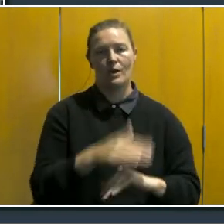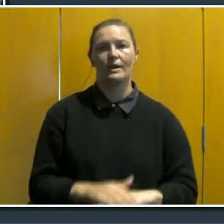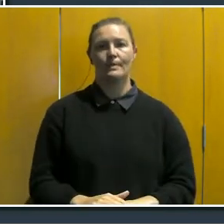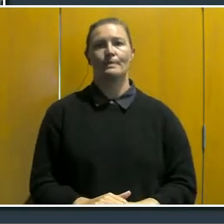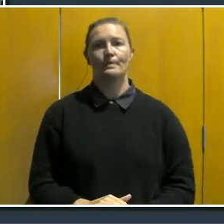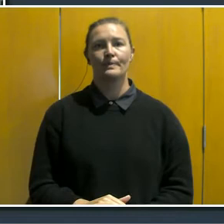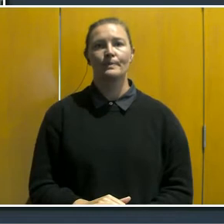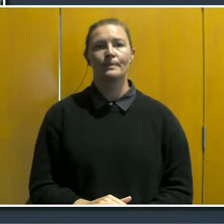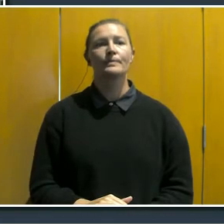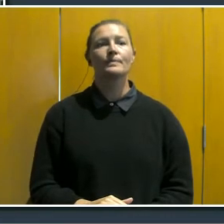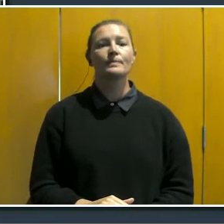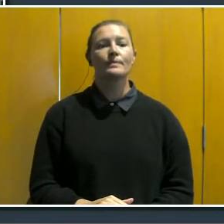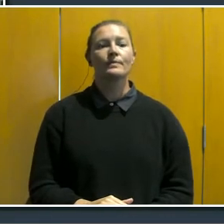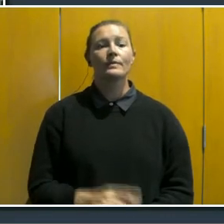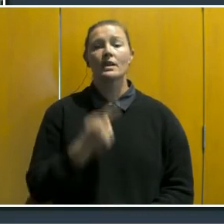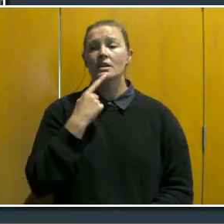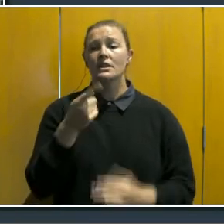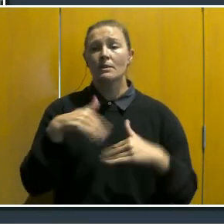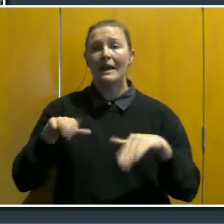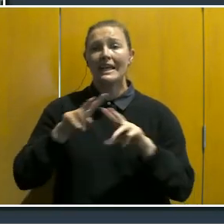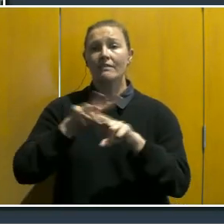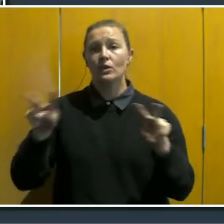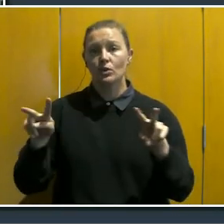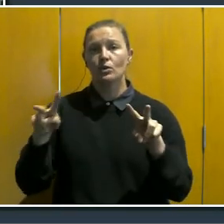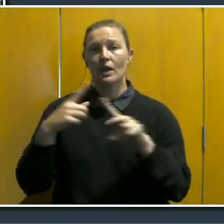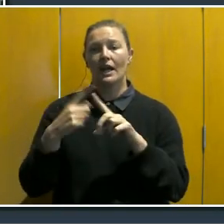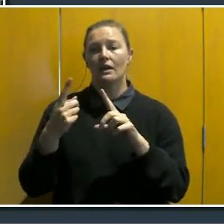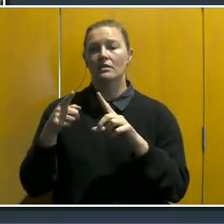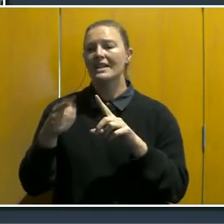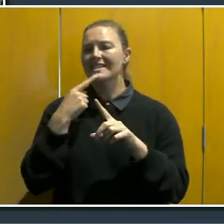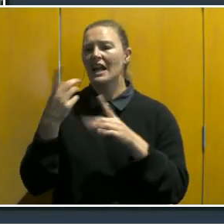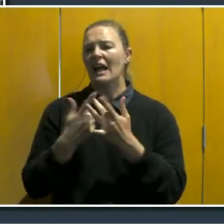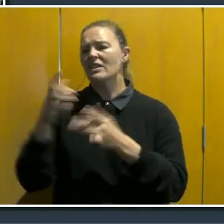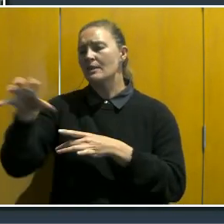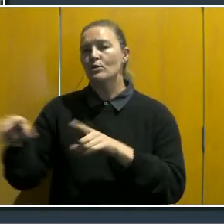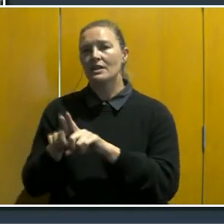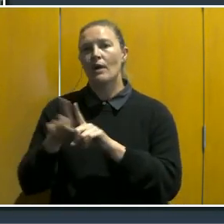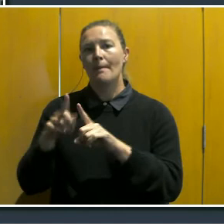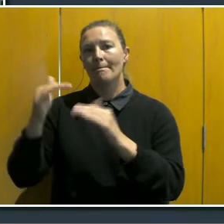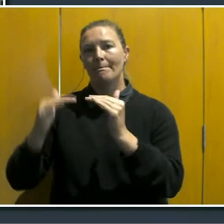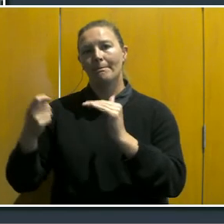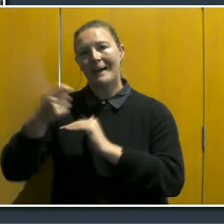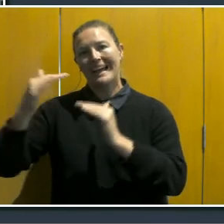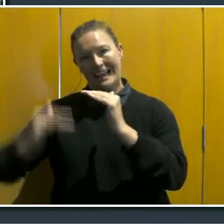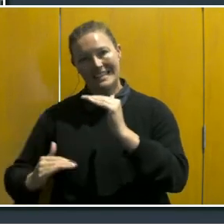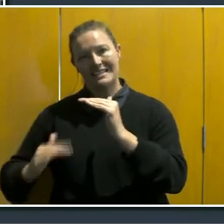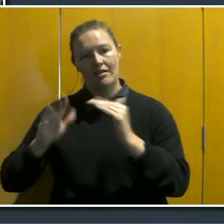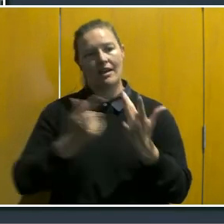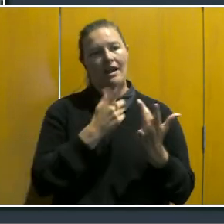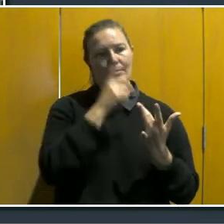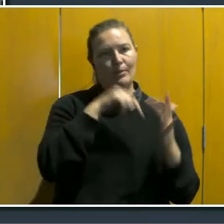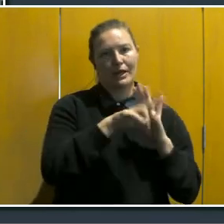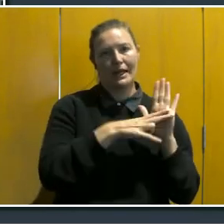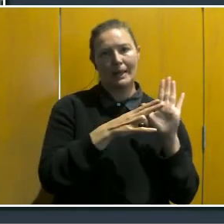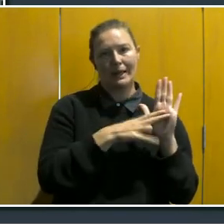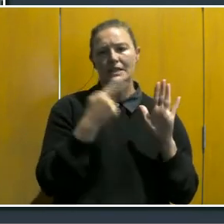We were told that Bayview and some other suburbs residents pay a lower percentage than other residents in Napier, and this was not fair.